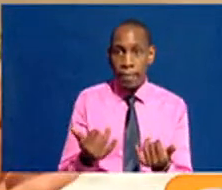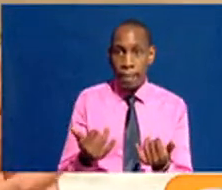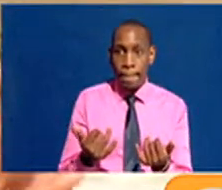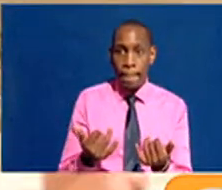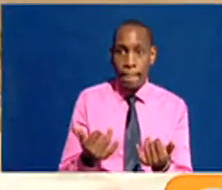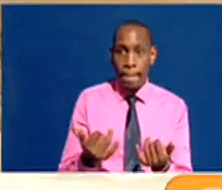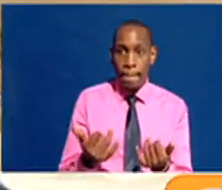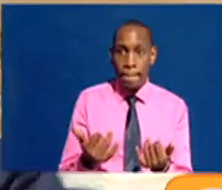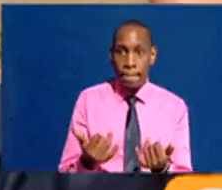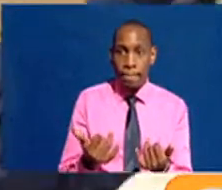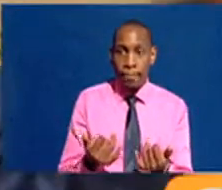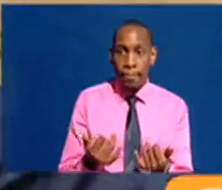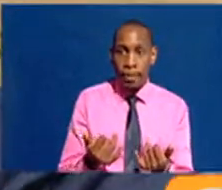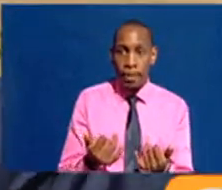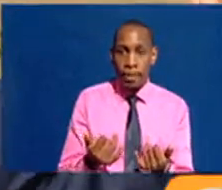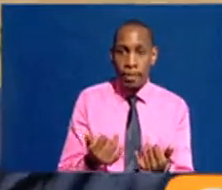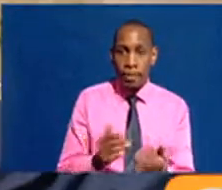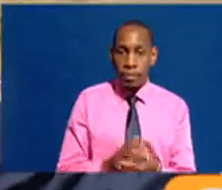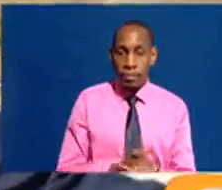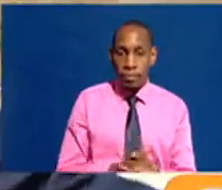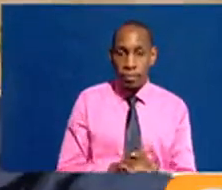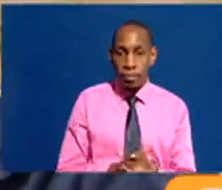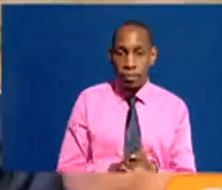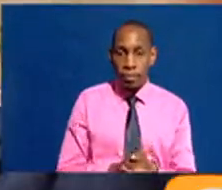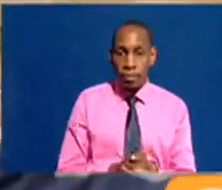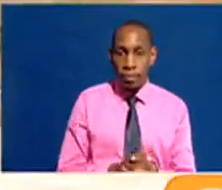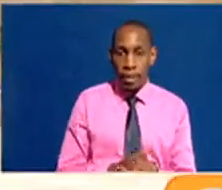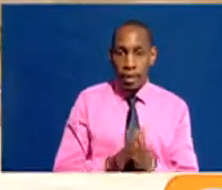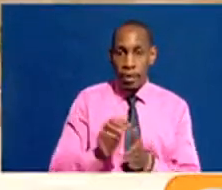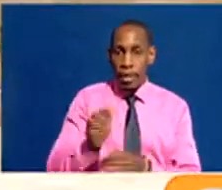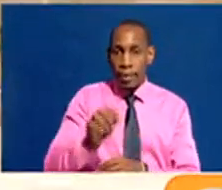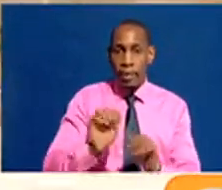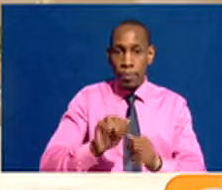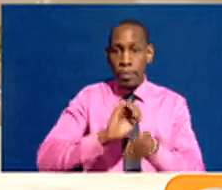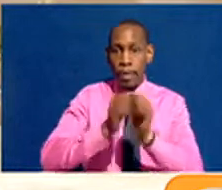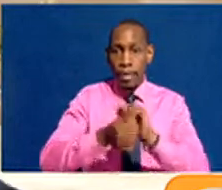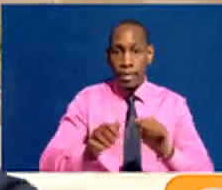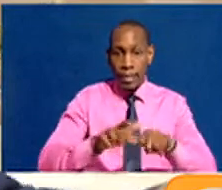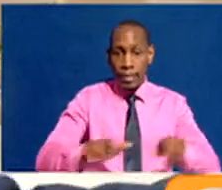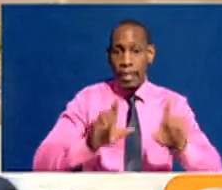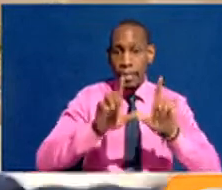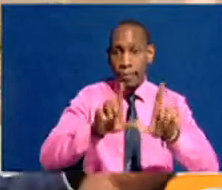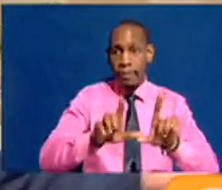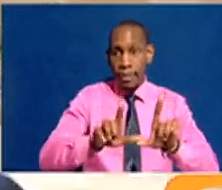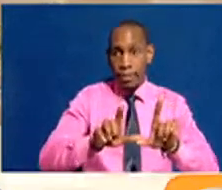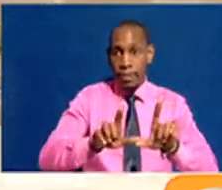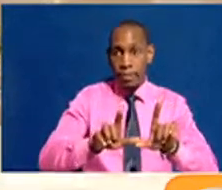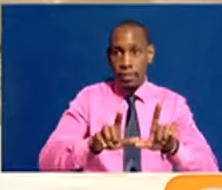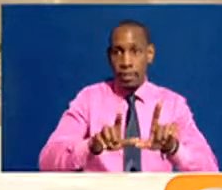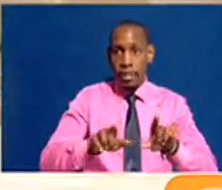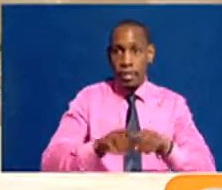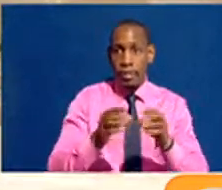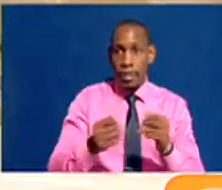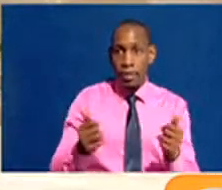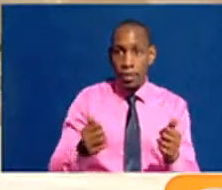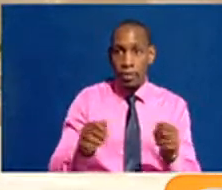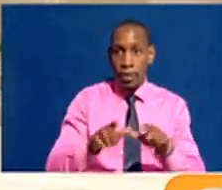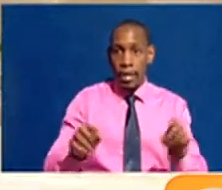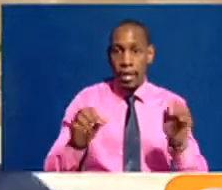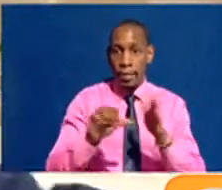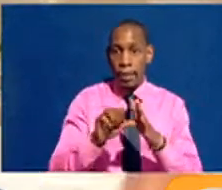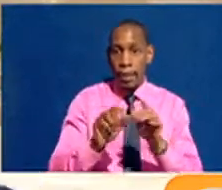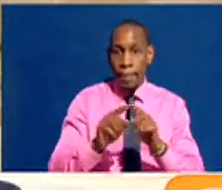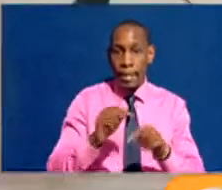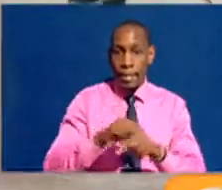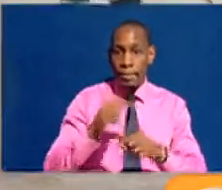it so legal on computerized system that nobody can change it. That will solve the land issue. But